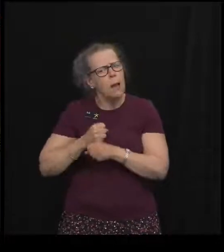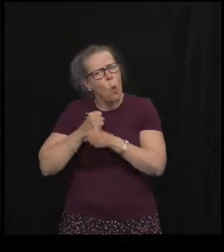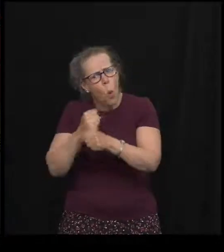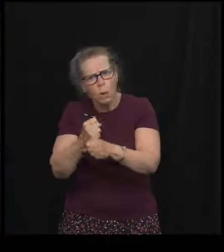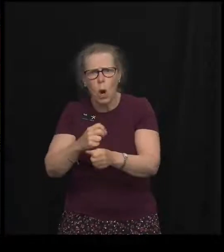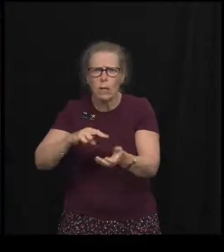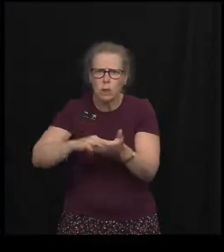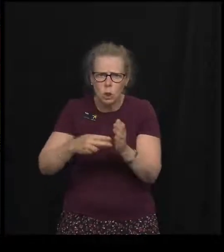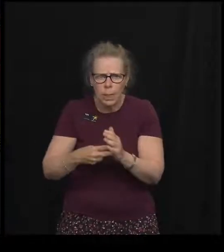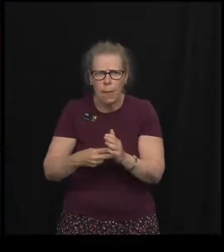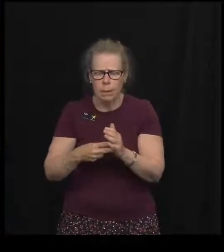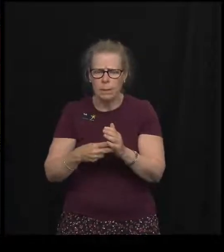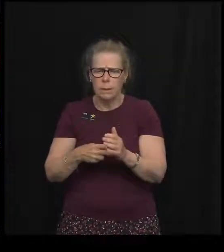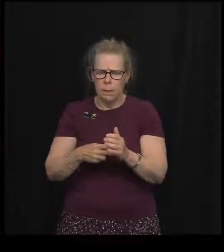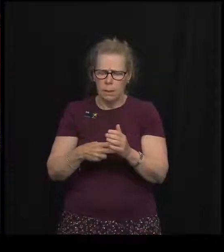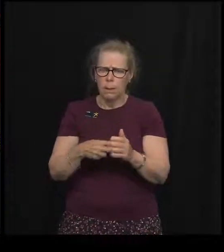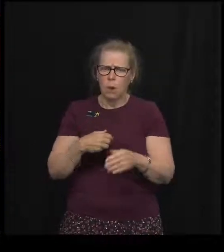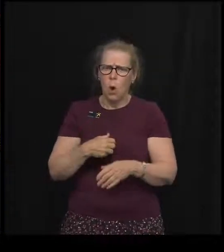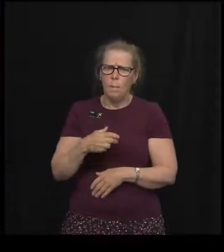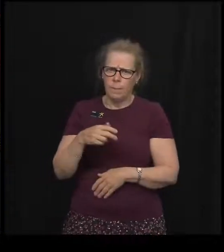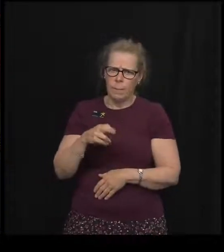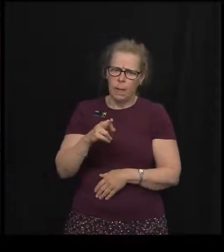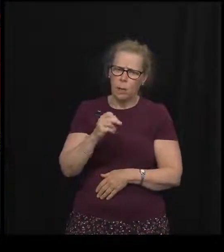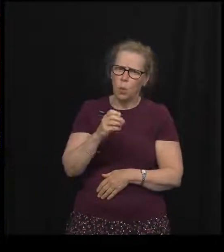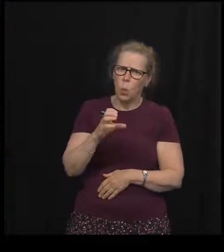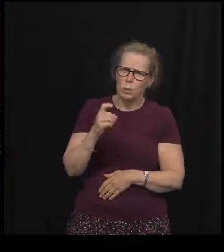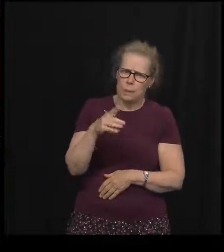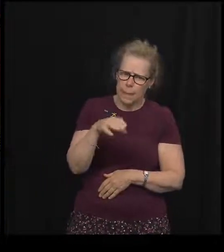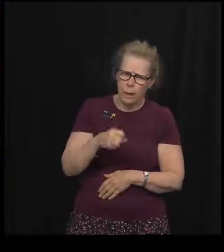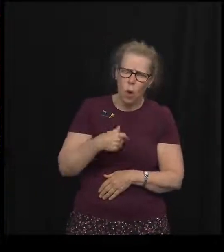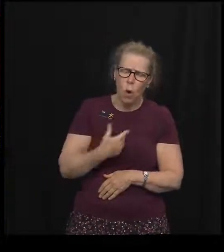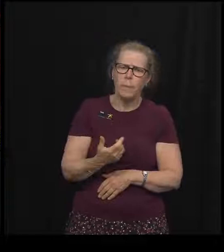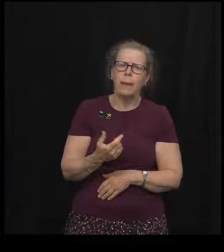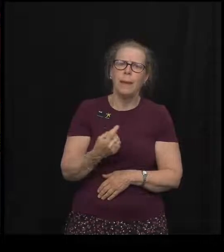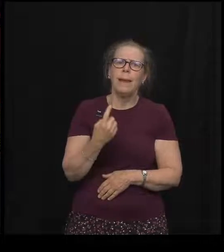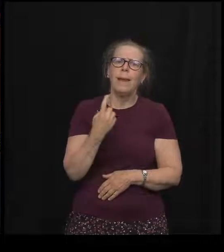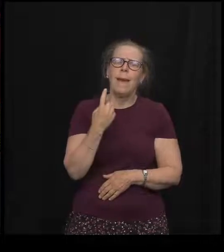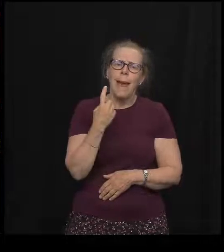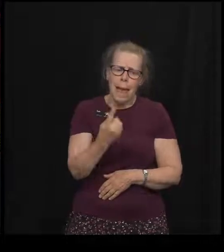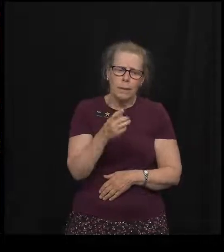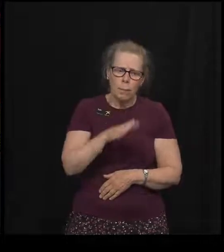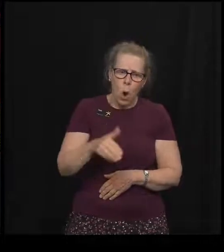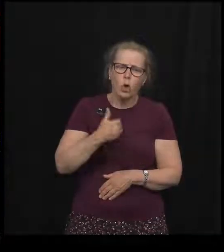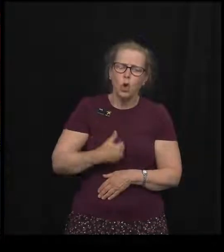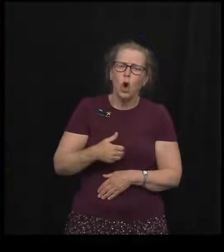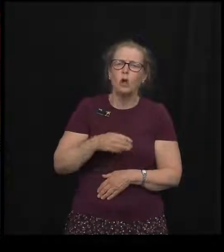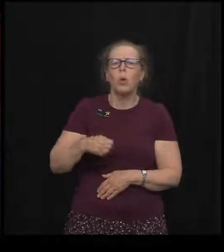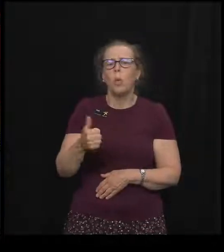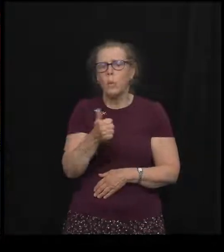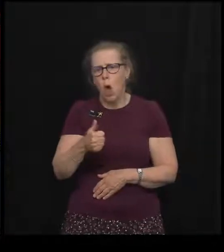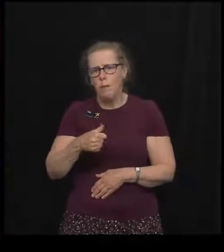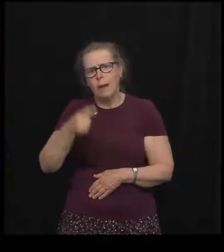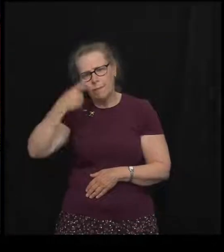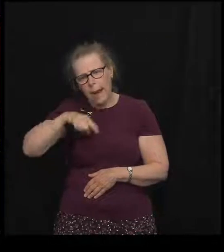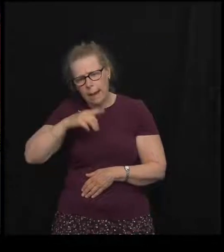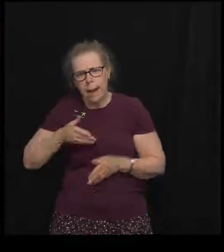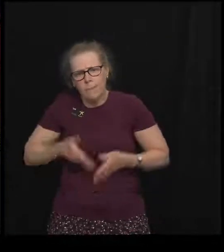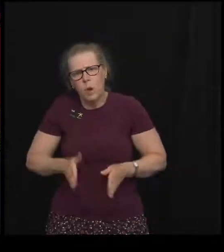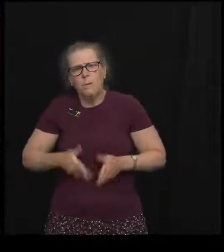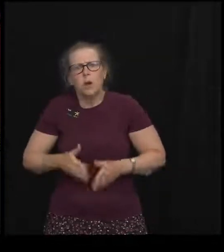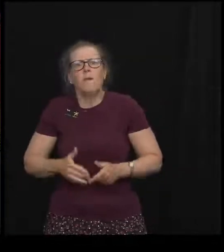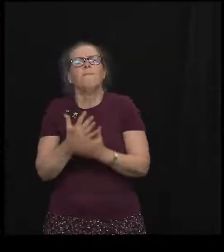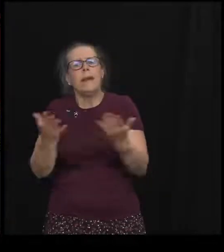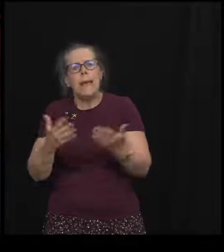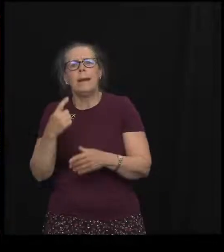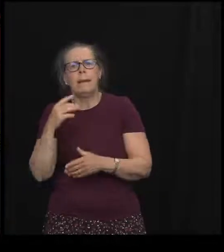as Hans Rosling taught me, if you lose one child, you're going to replace it with more than one child. So the key to actually reducing population growth